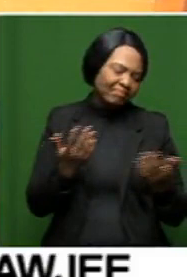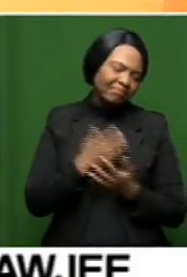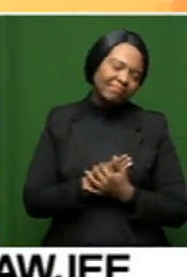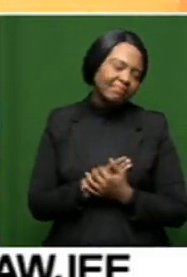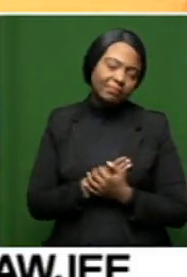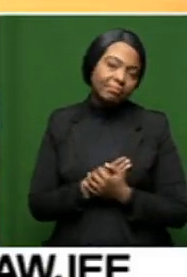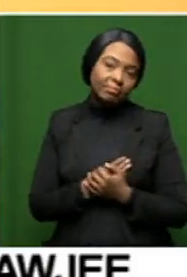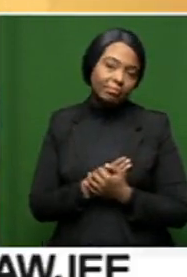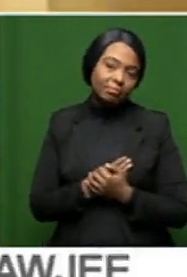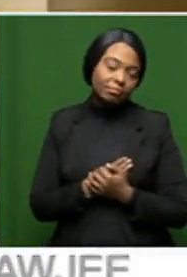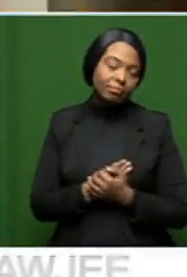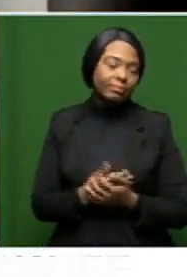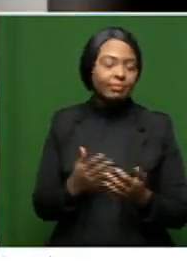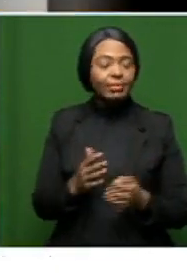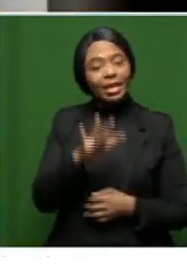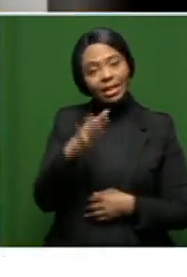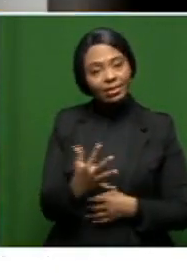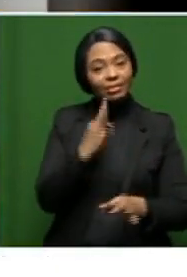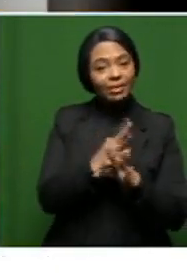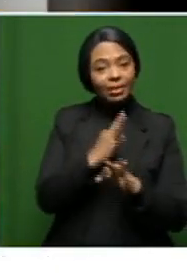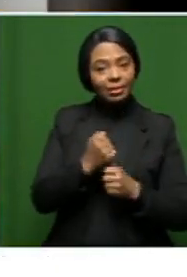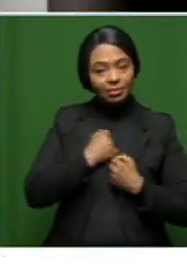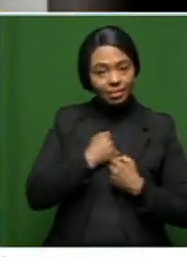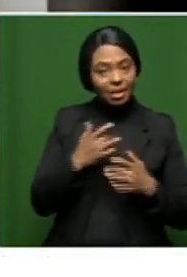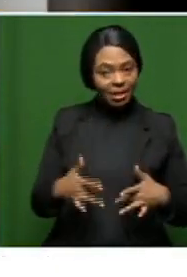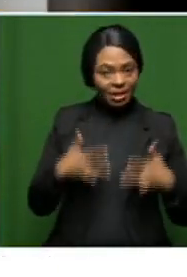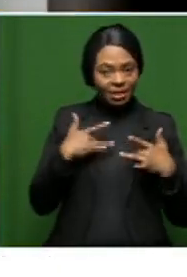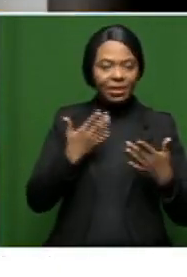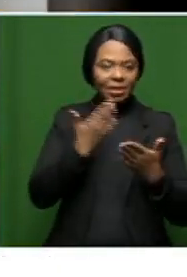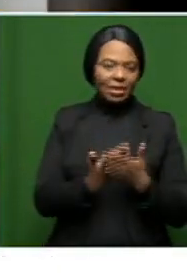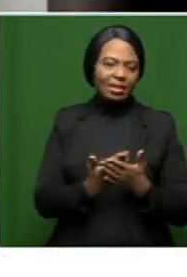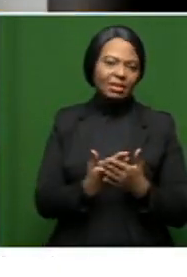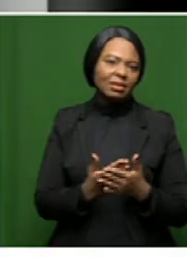Let me put it this way. If my dad were alive, I would still have written that letter,